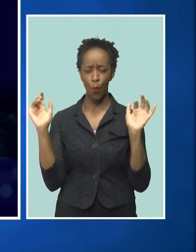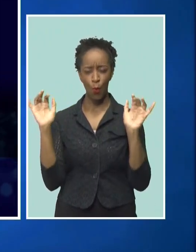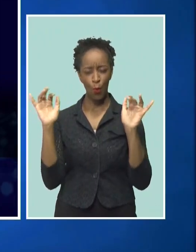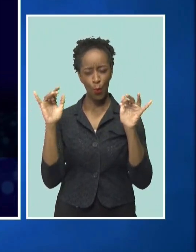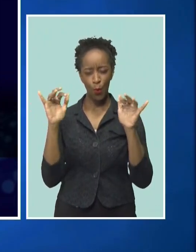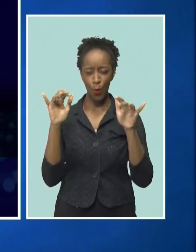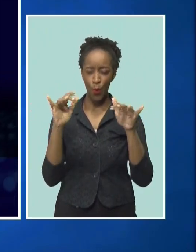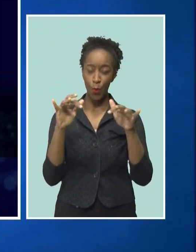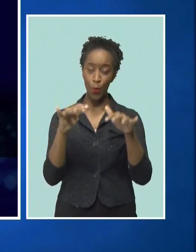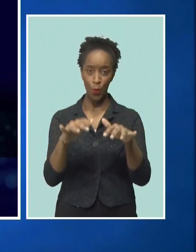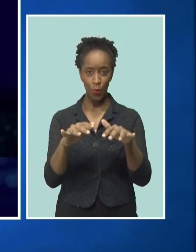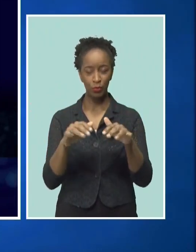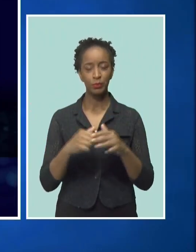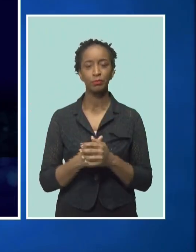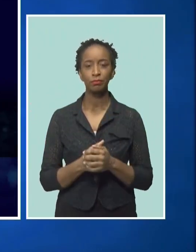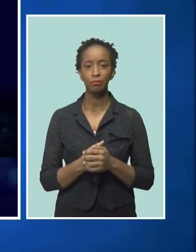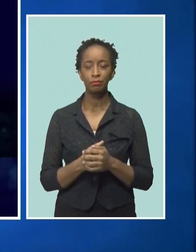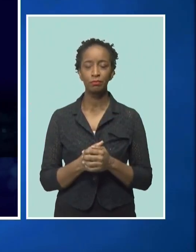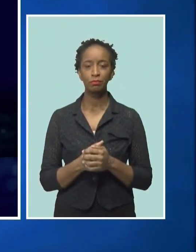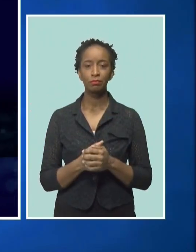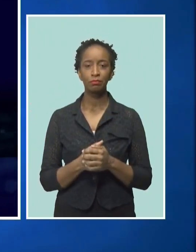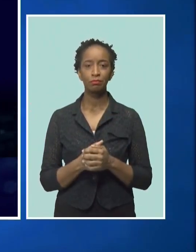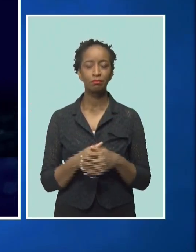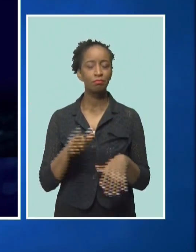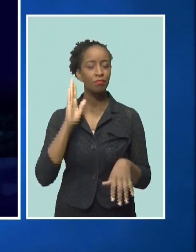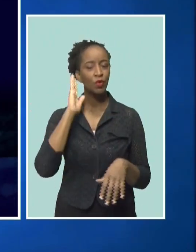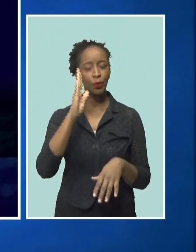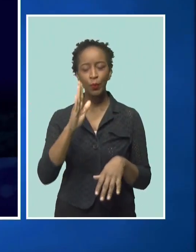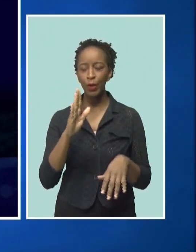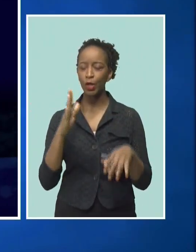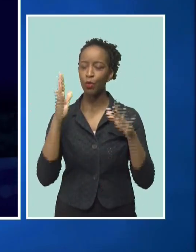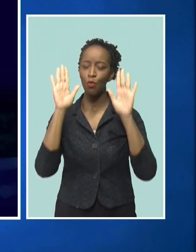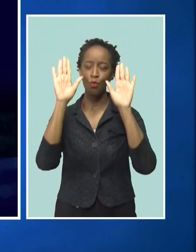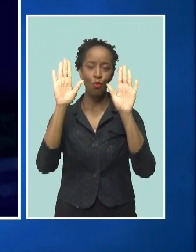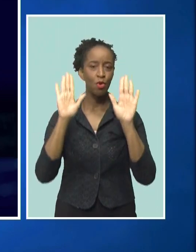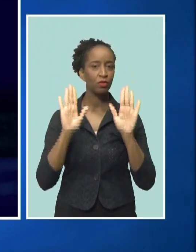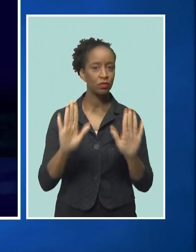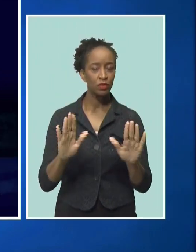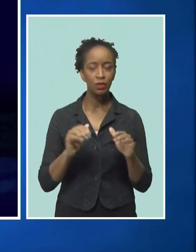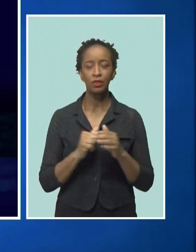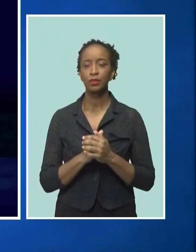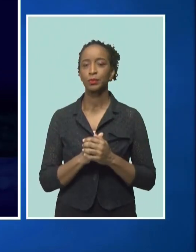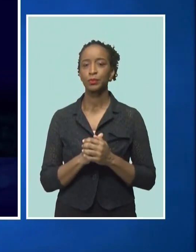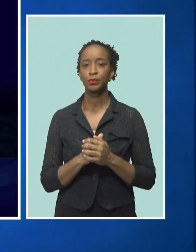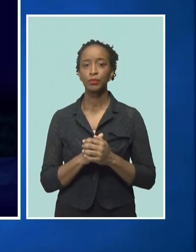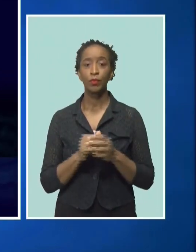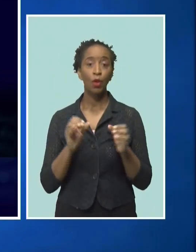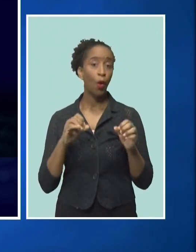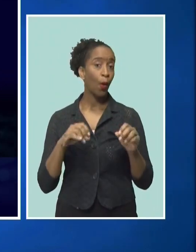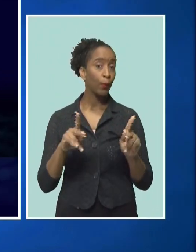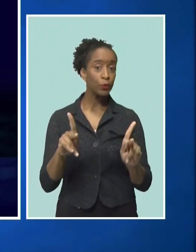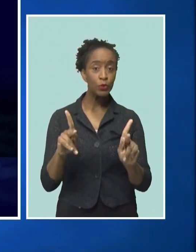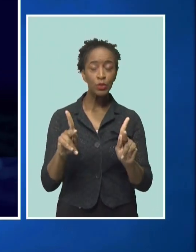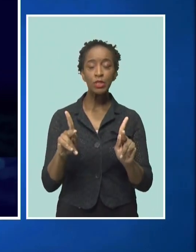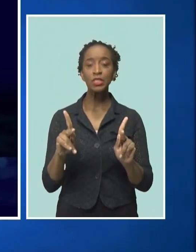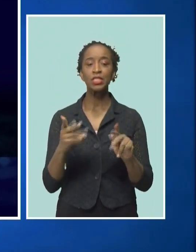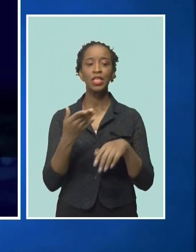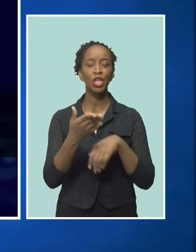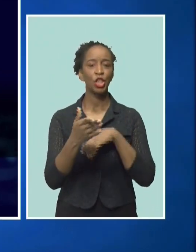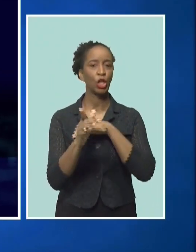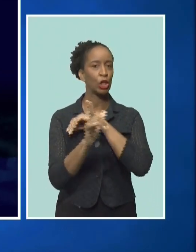and family day. It's going to be fantastic. It gives us a chance to give St. Lucie that big